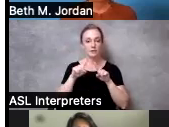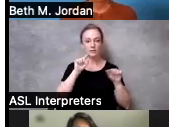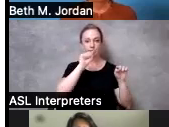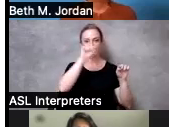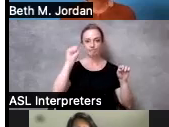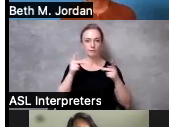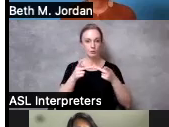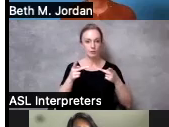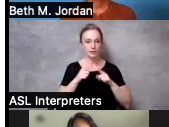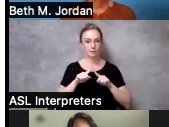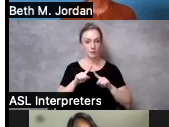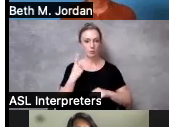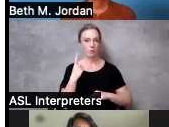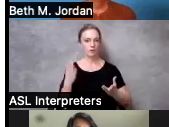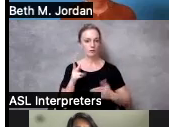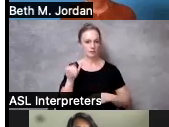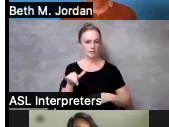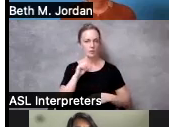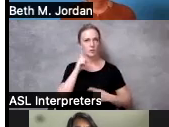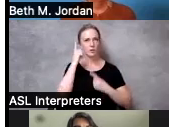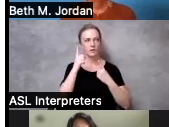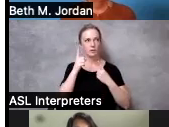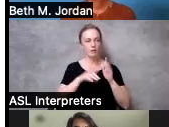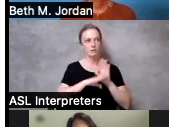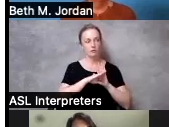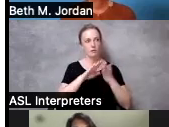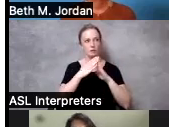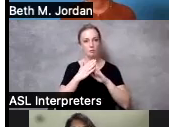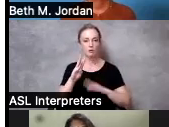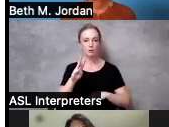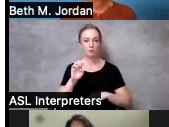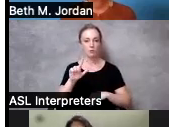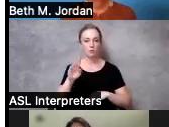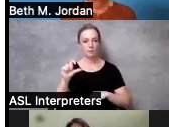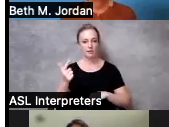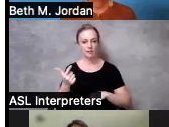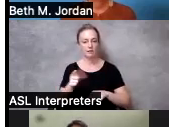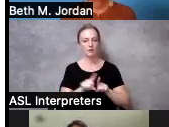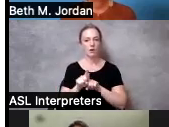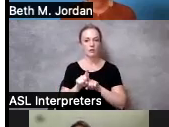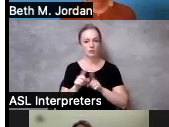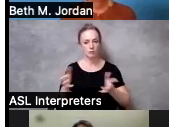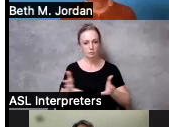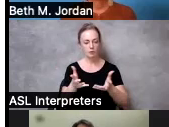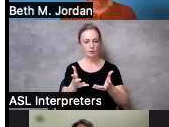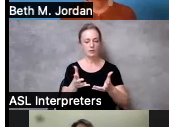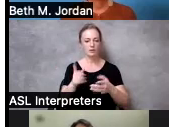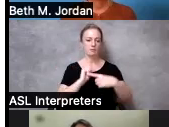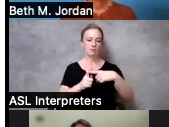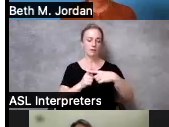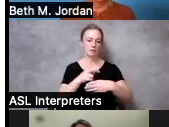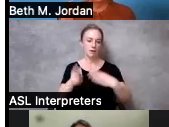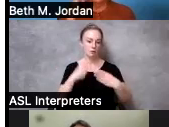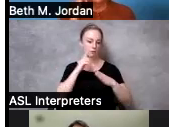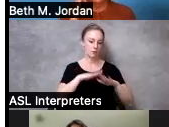really thinking about building community well-being and promoting outcomes for children and families. So